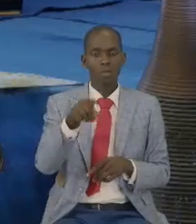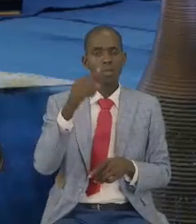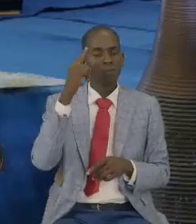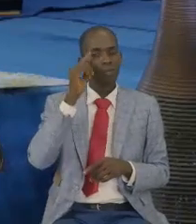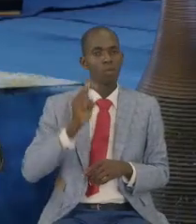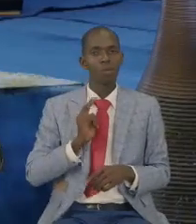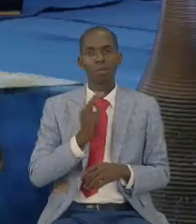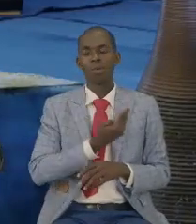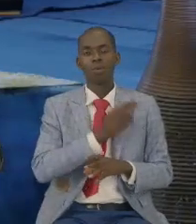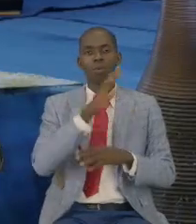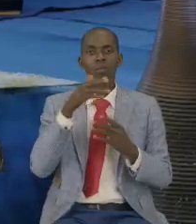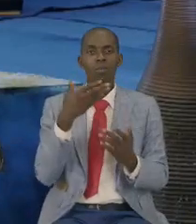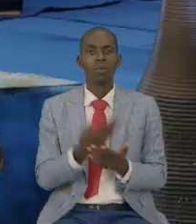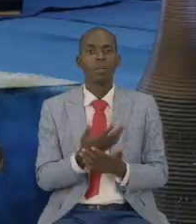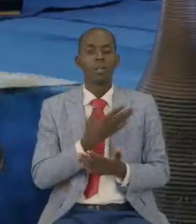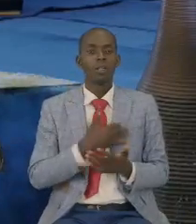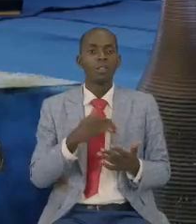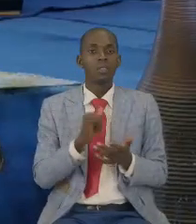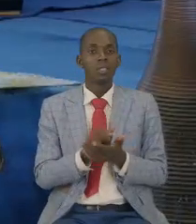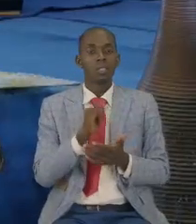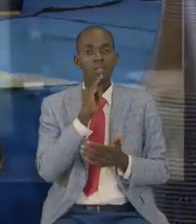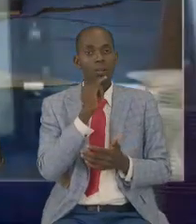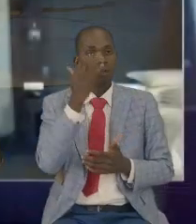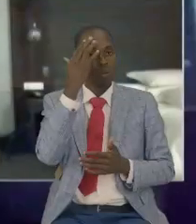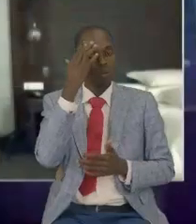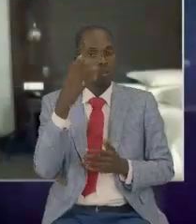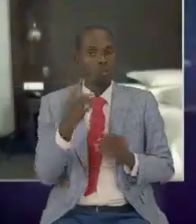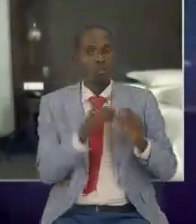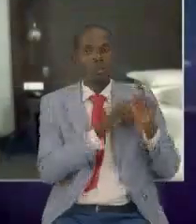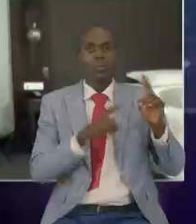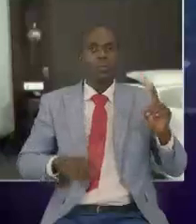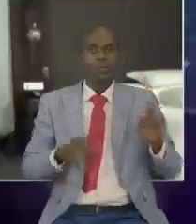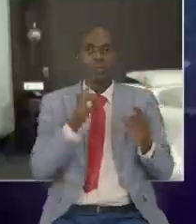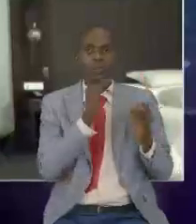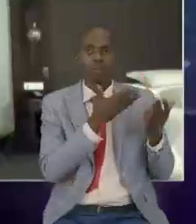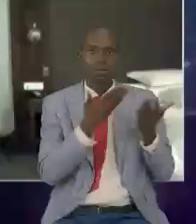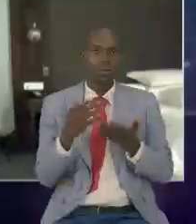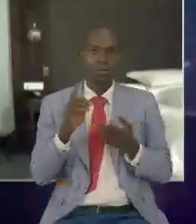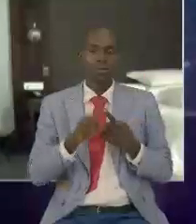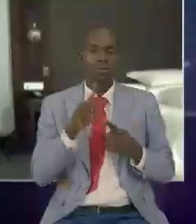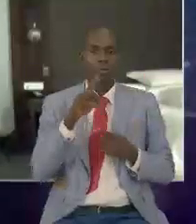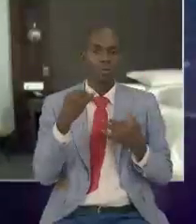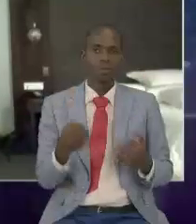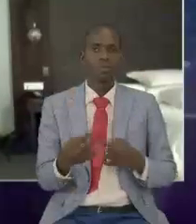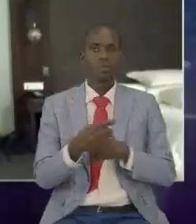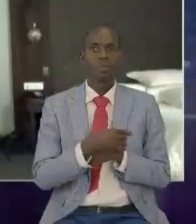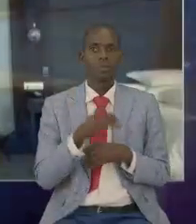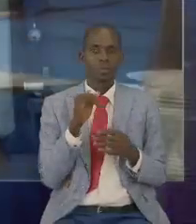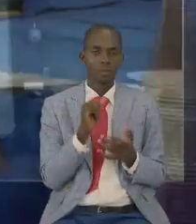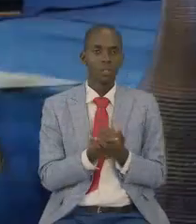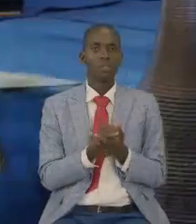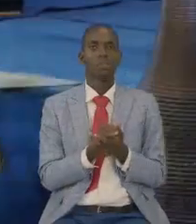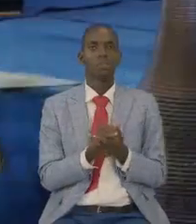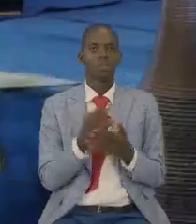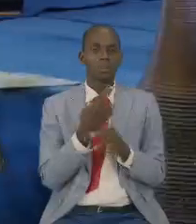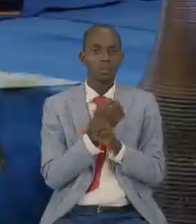the Lord is bringing to you today that redemption that begins in your life, if you